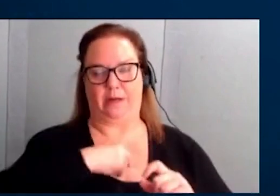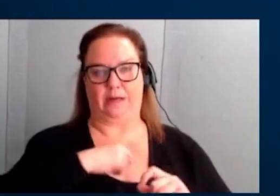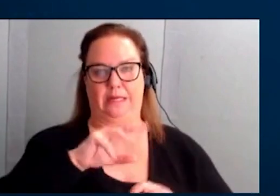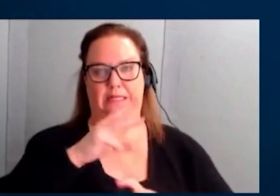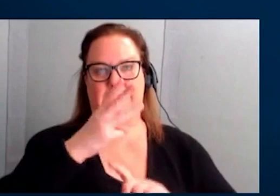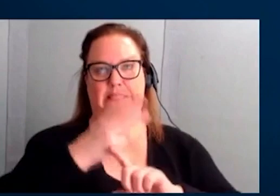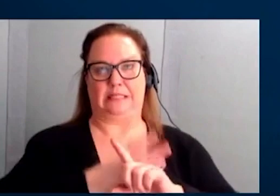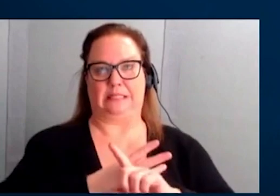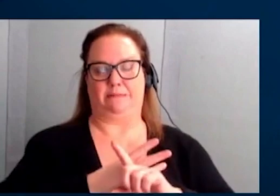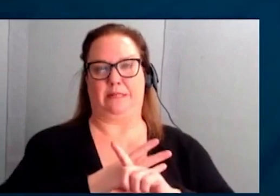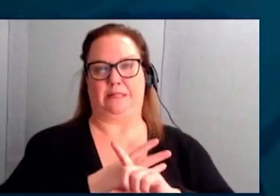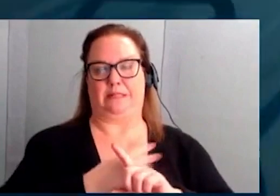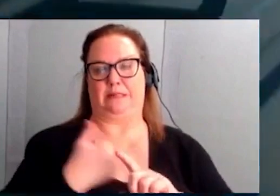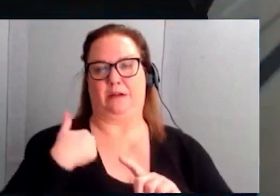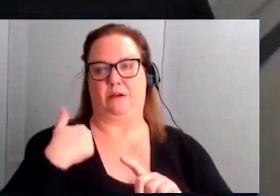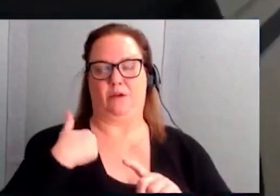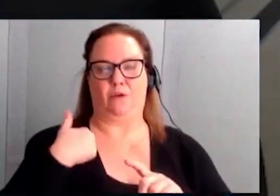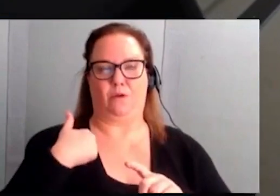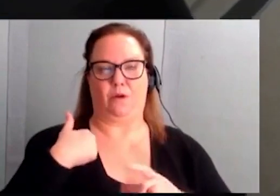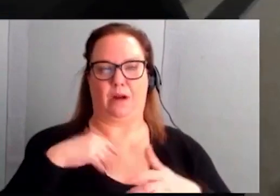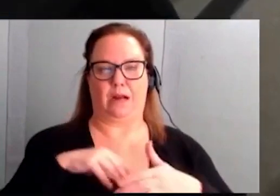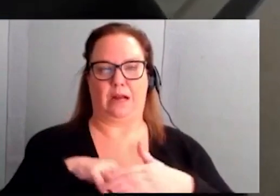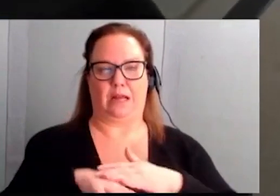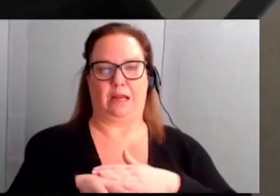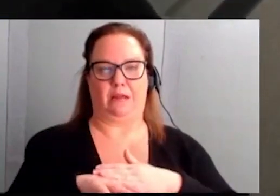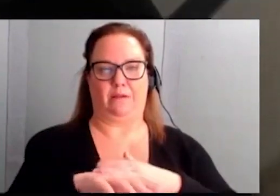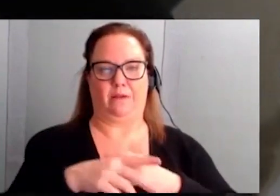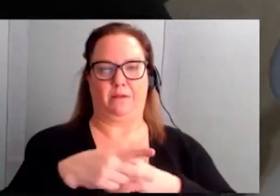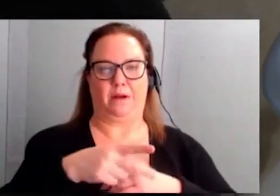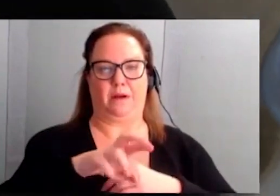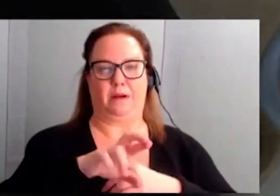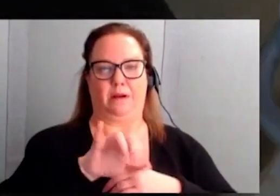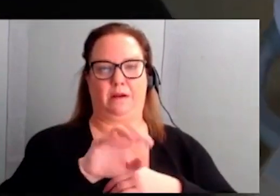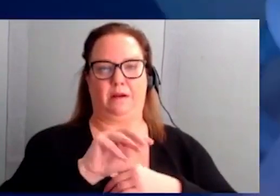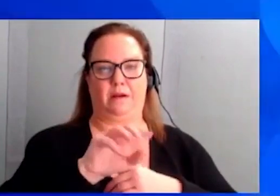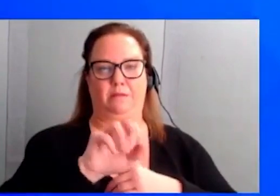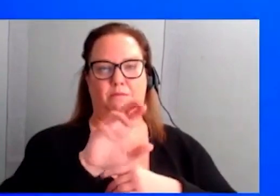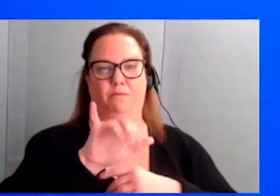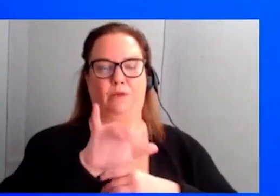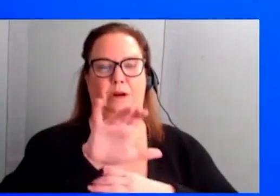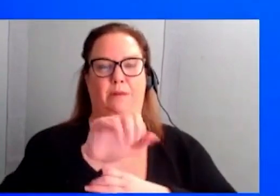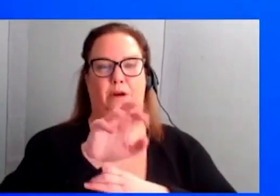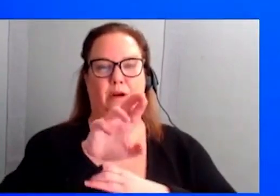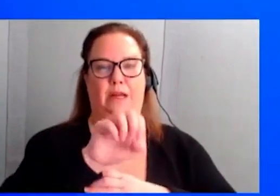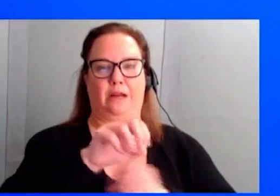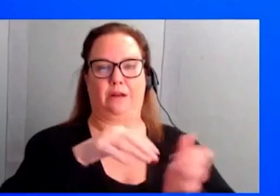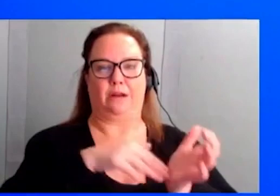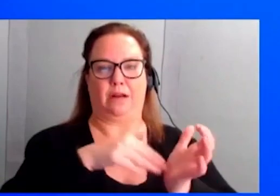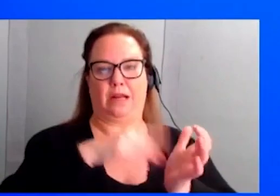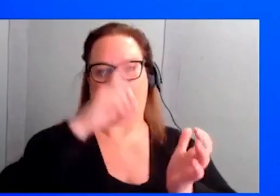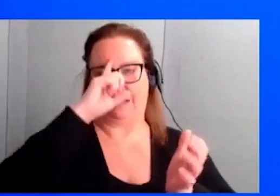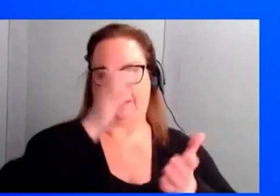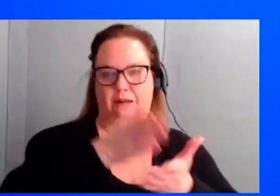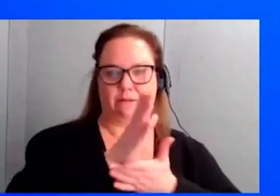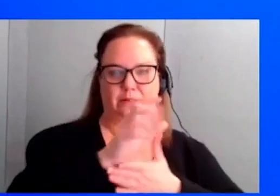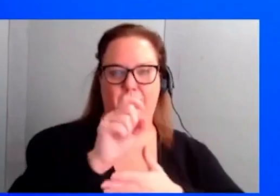ago. I came in for my primary care. And, I thought I was okay, and that's, again, grief has a mind